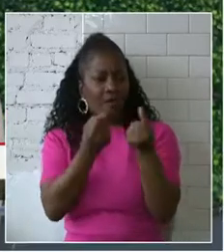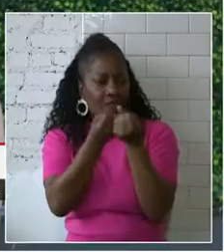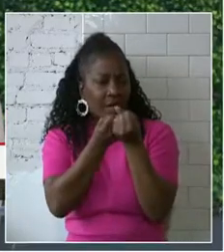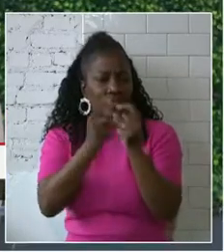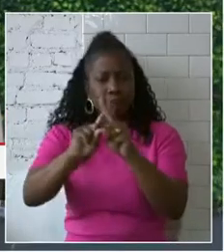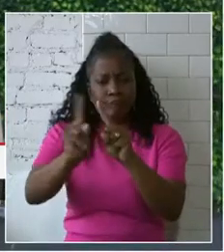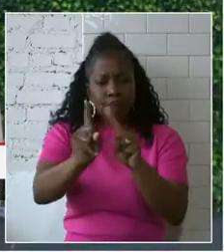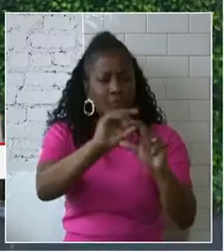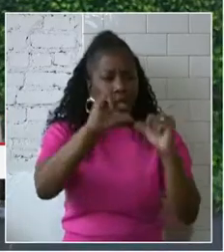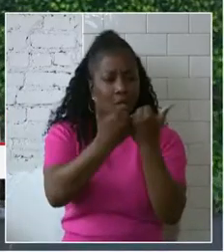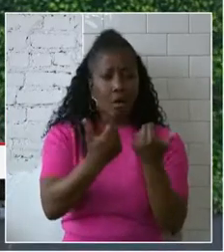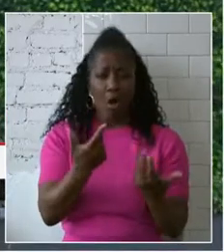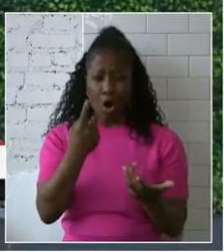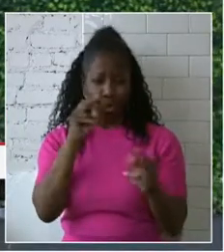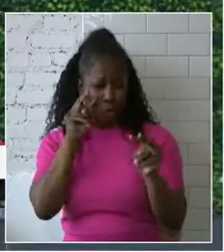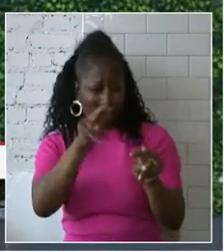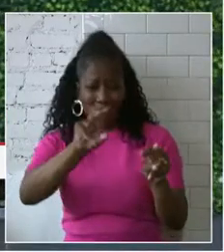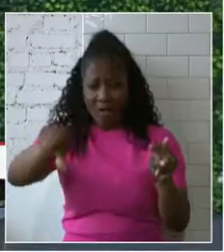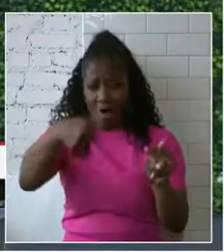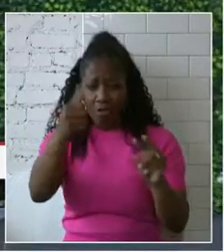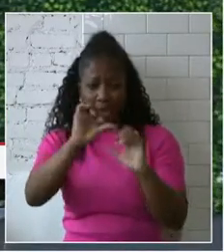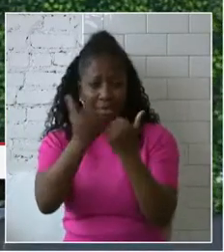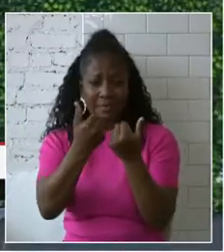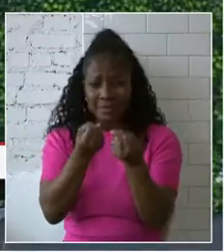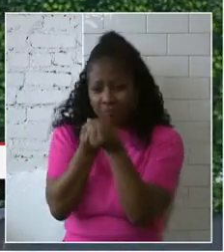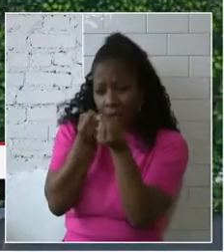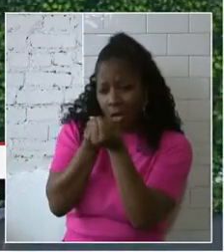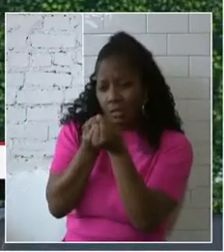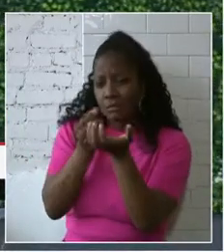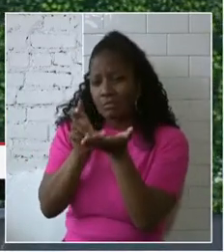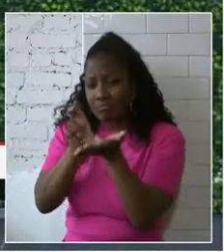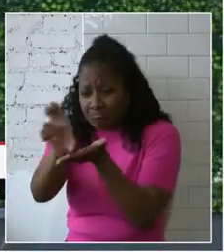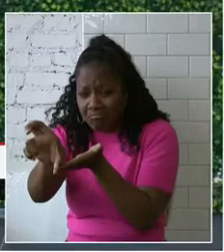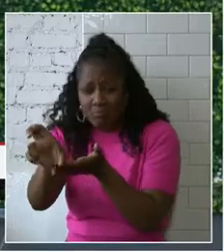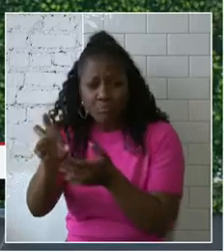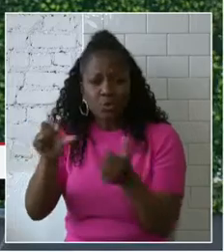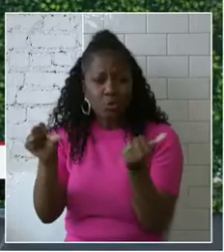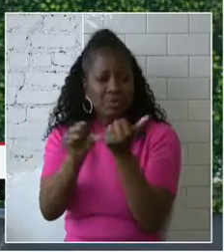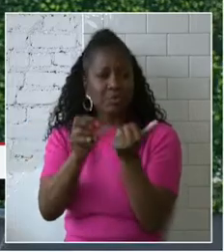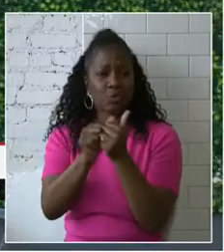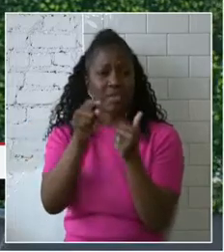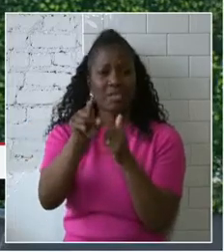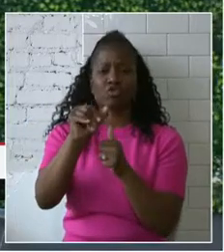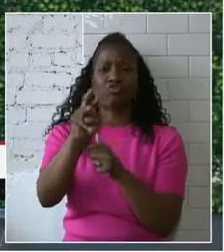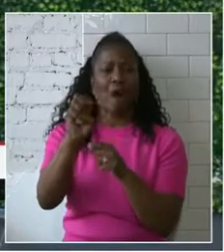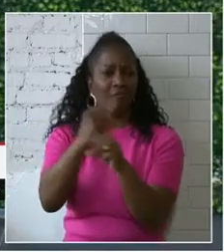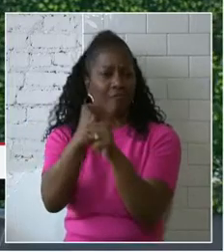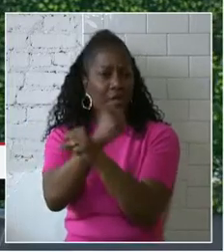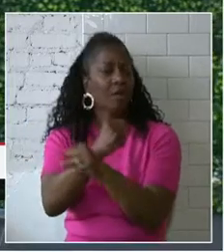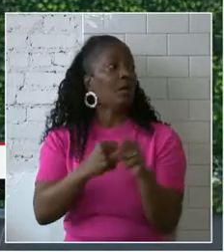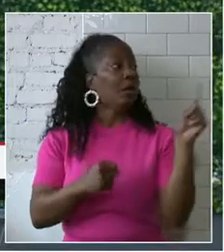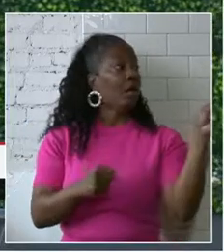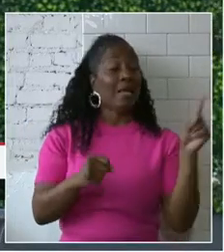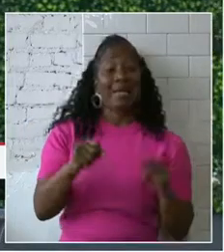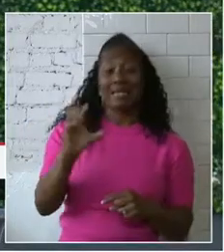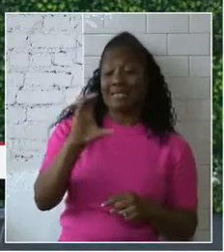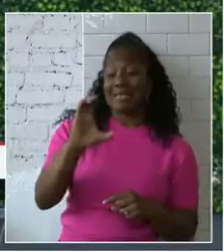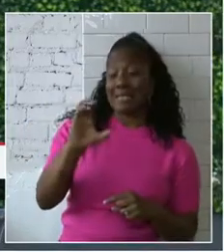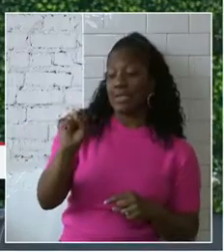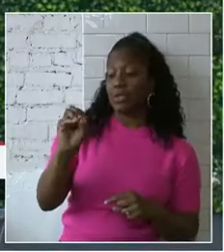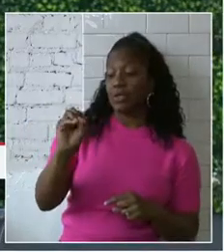looking at there or with any other agency to assist in this crime fighting? Okay, you know, CSOSA is a federal